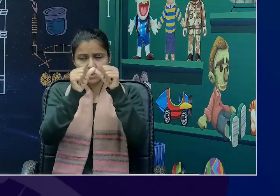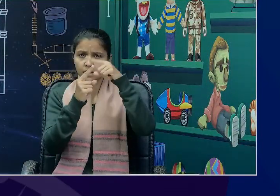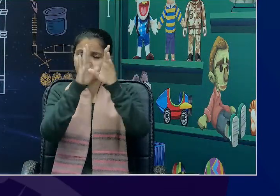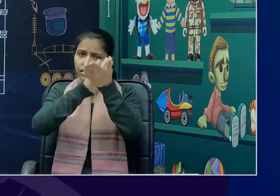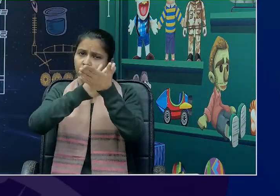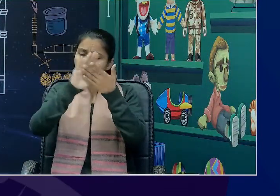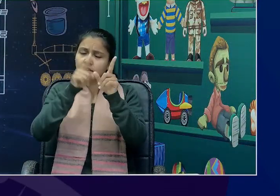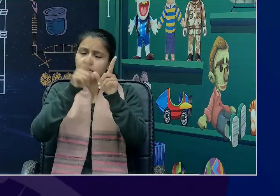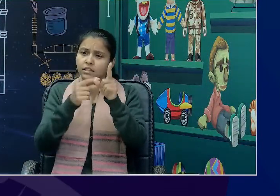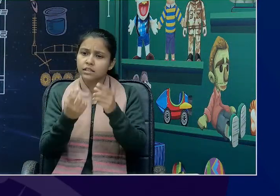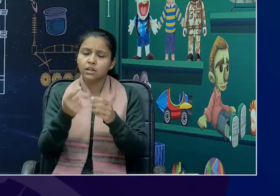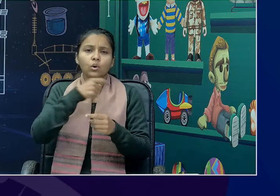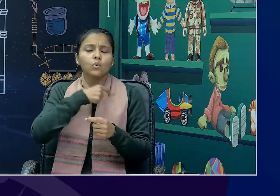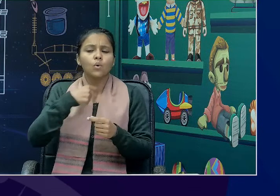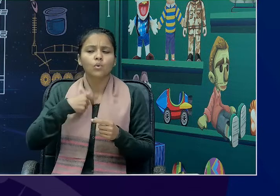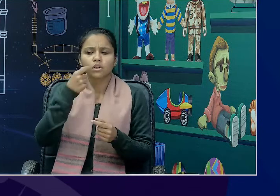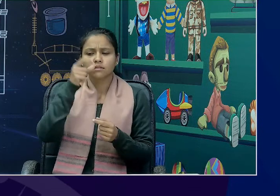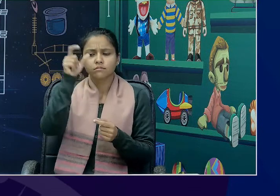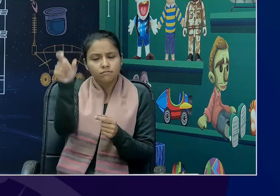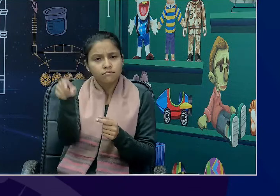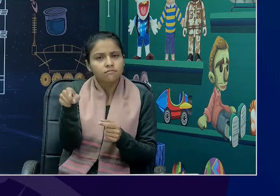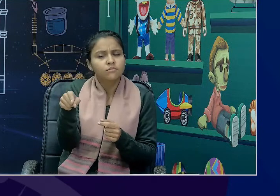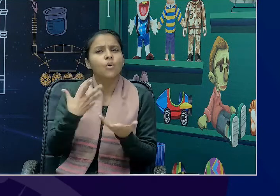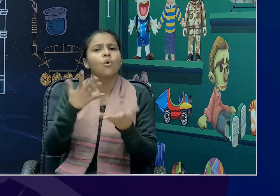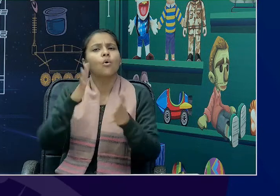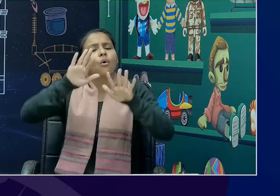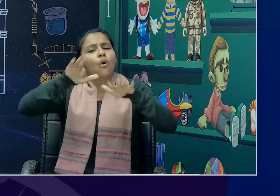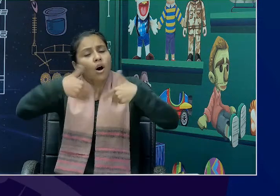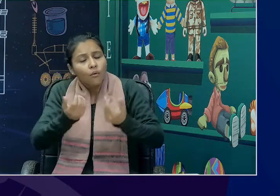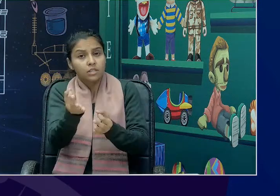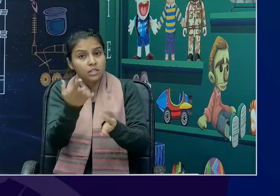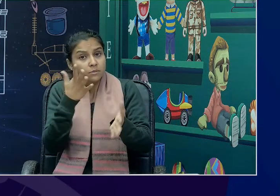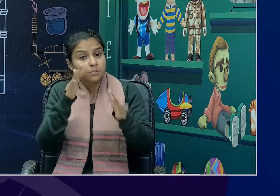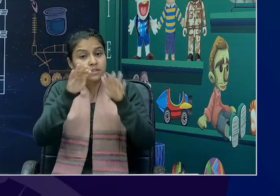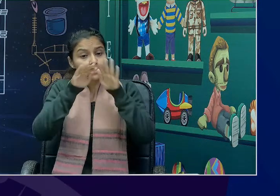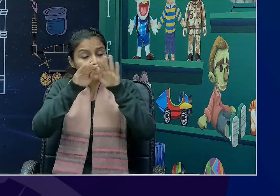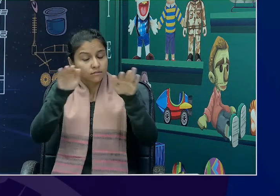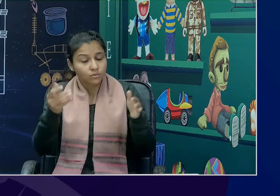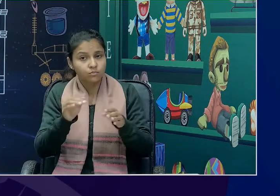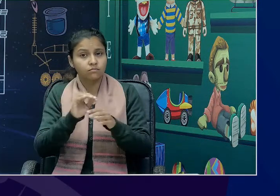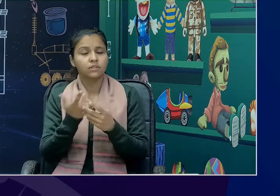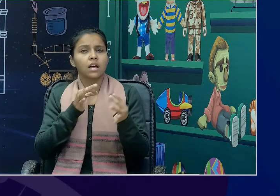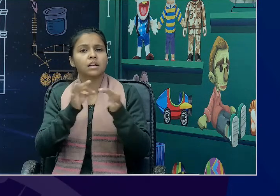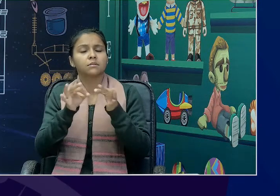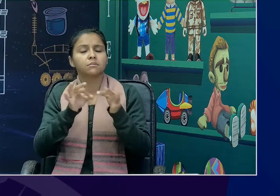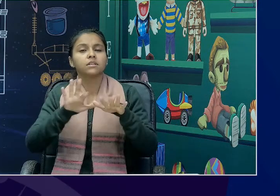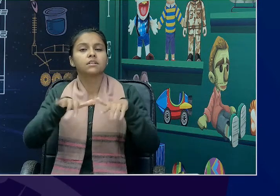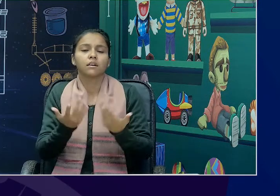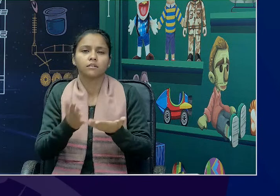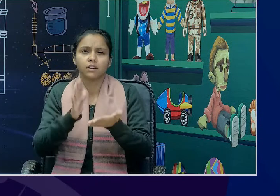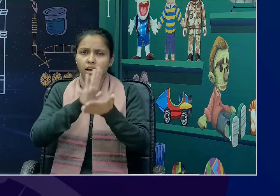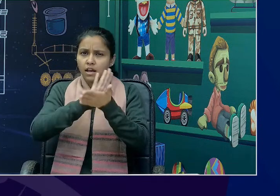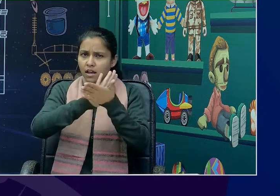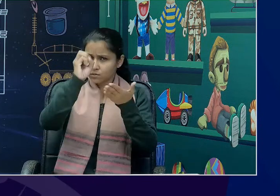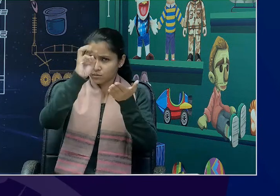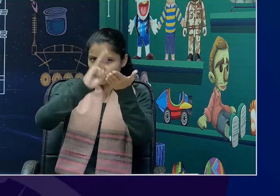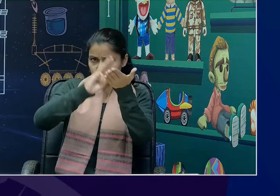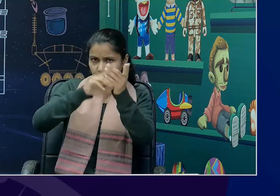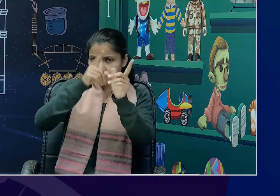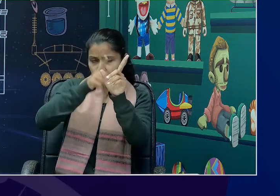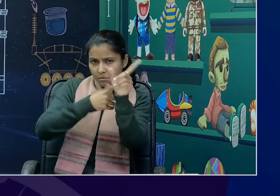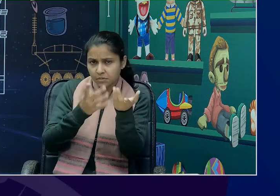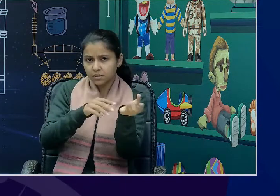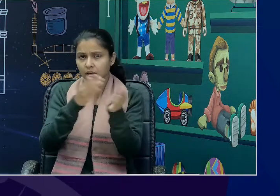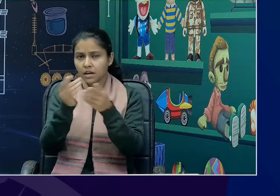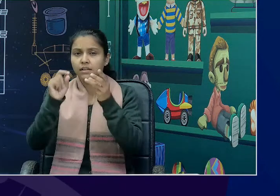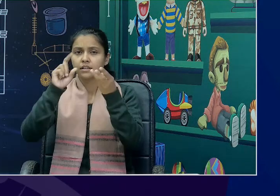an inclusive classroom, how will you explain our special our students about the homeopathic doctor and an allopathic doctor?